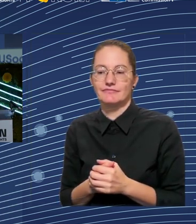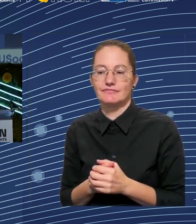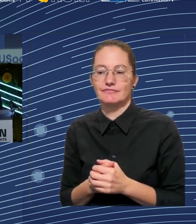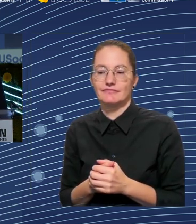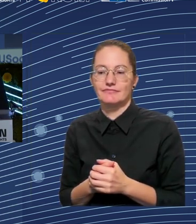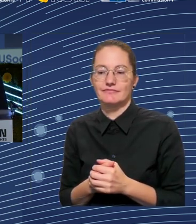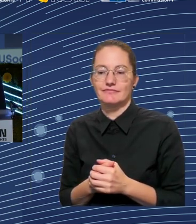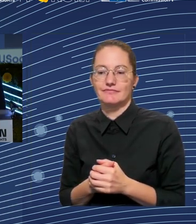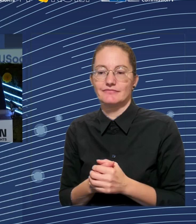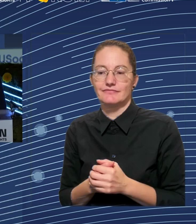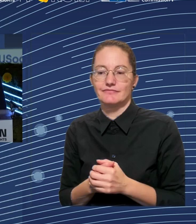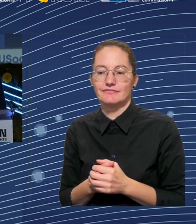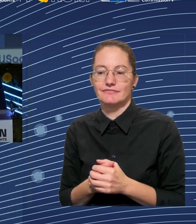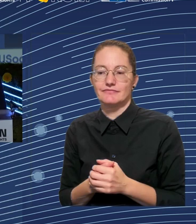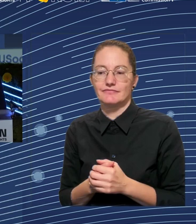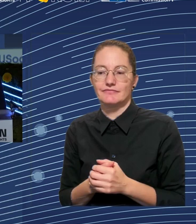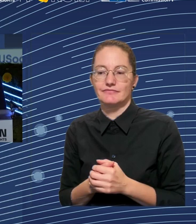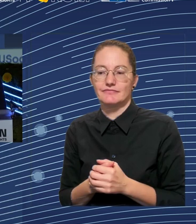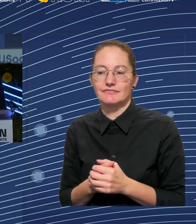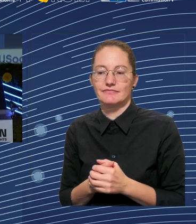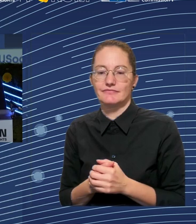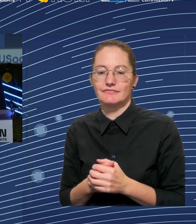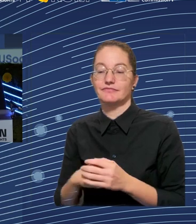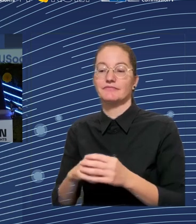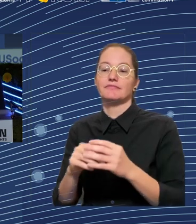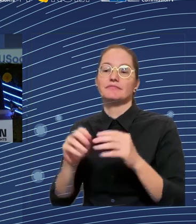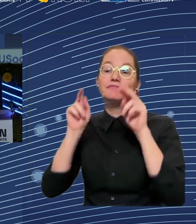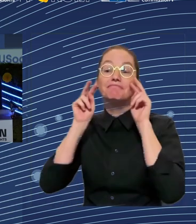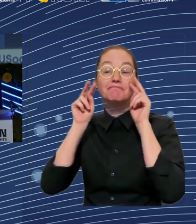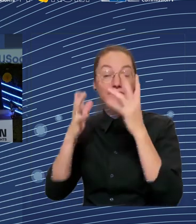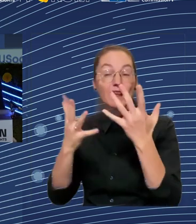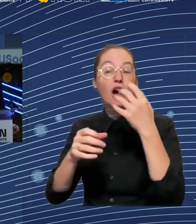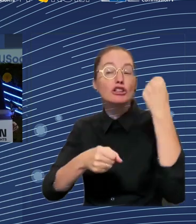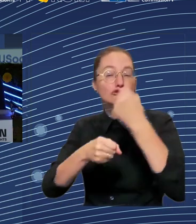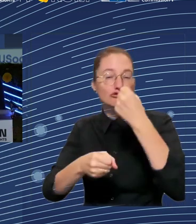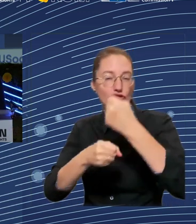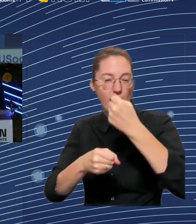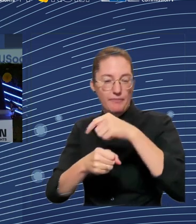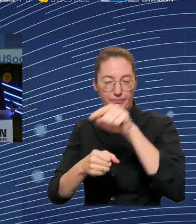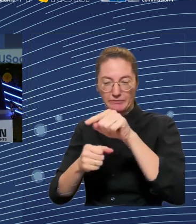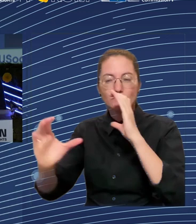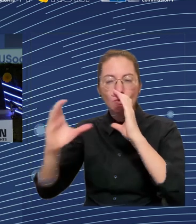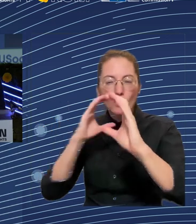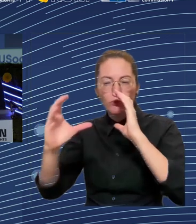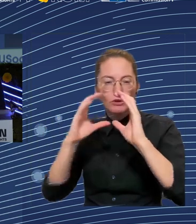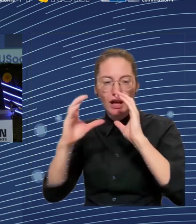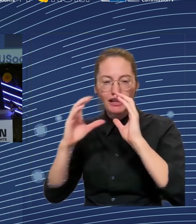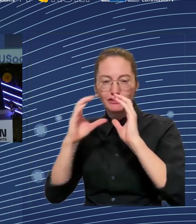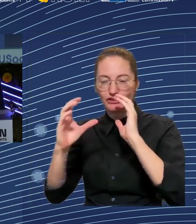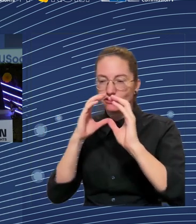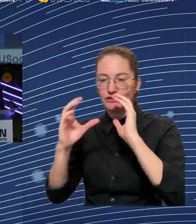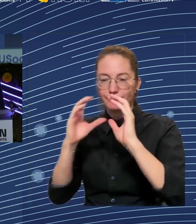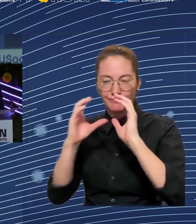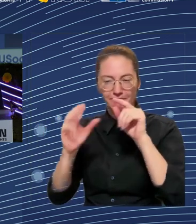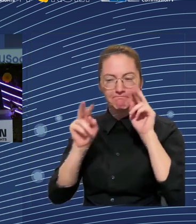of expectations. Now, we wanted to explore this a bit deeply, a bit more in depth, the issue of segregation. So we looked